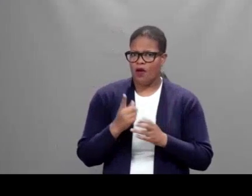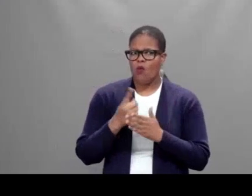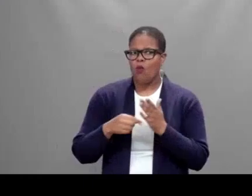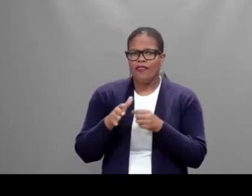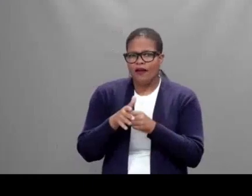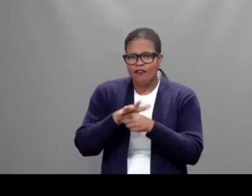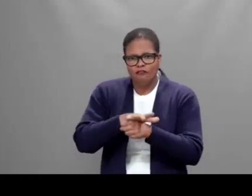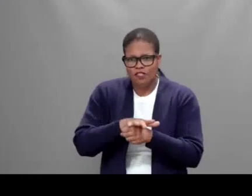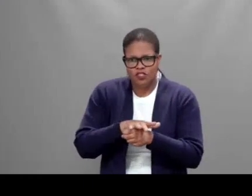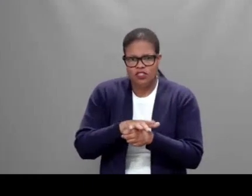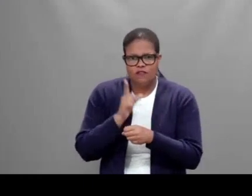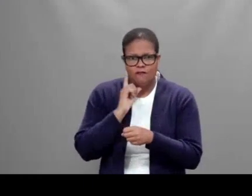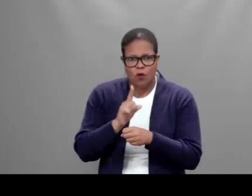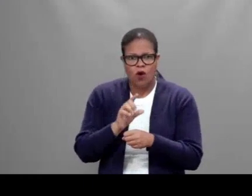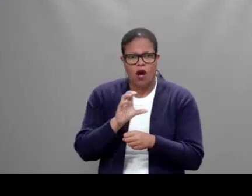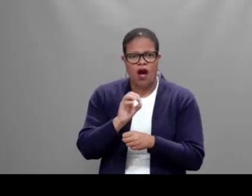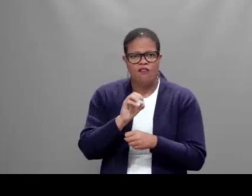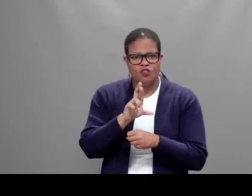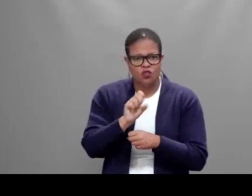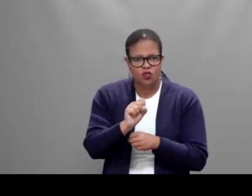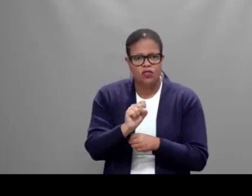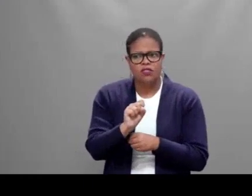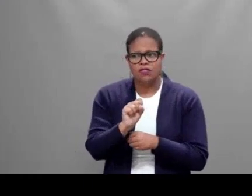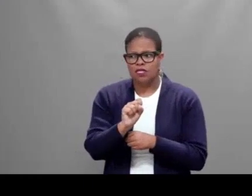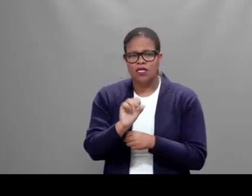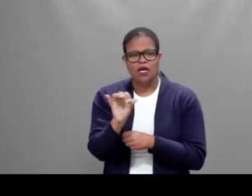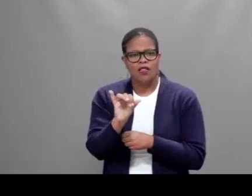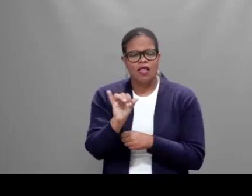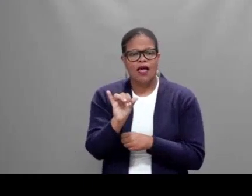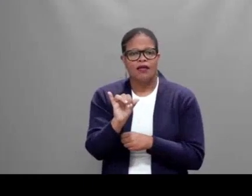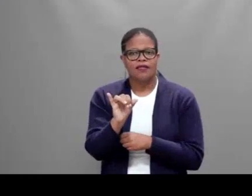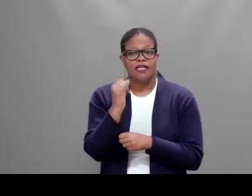coverage for officers being like your,